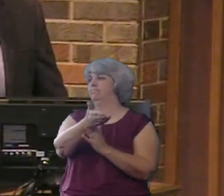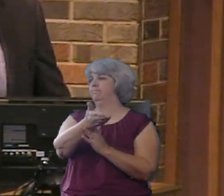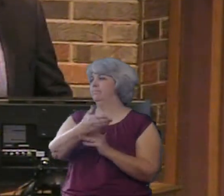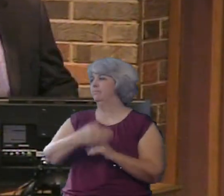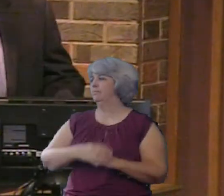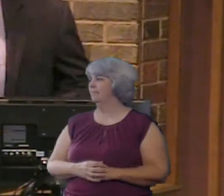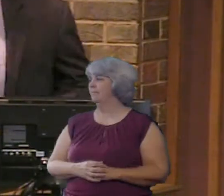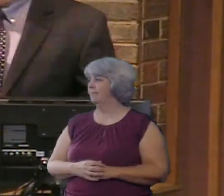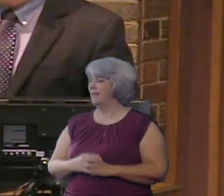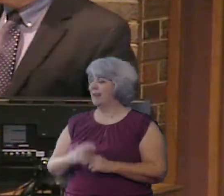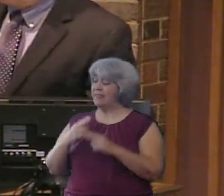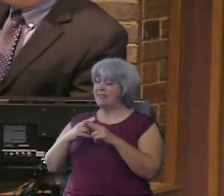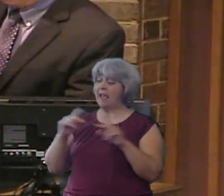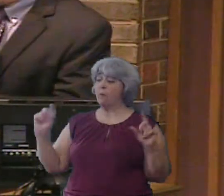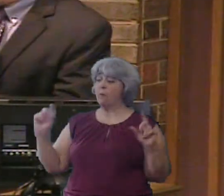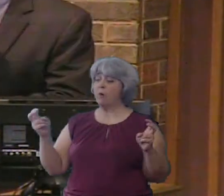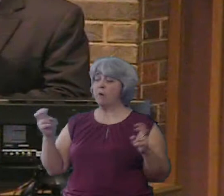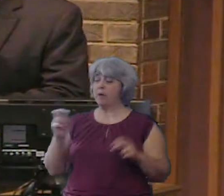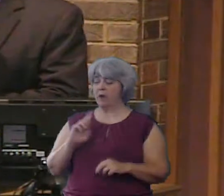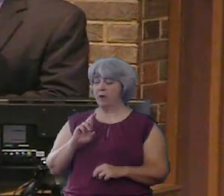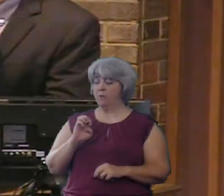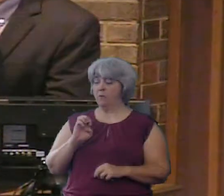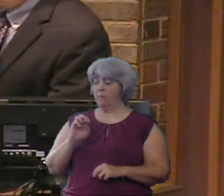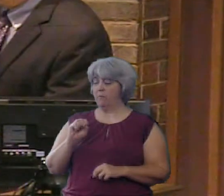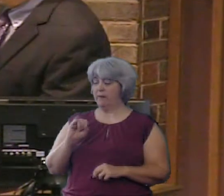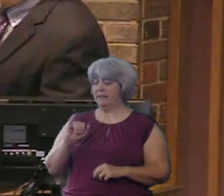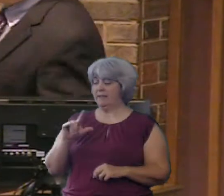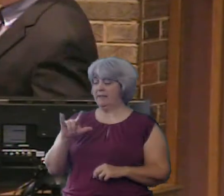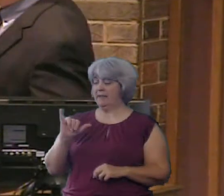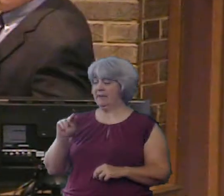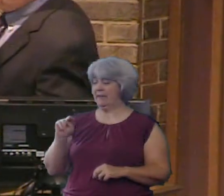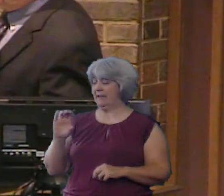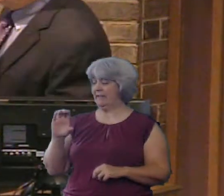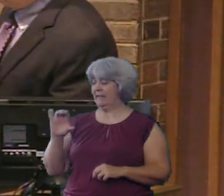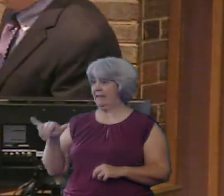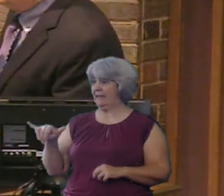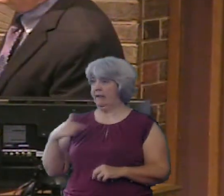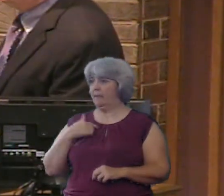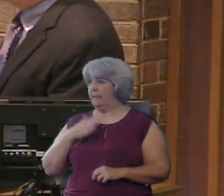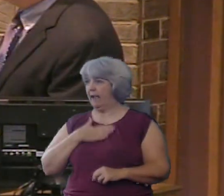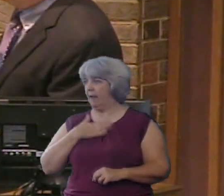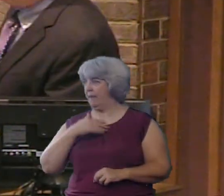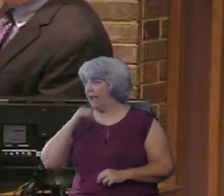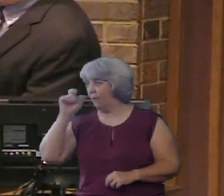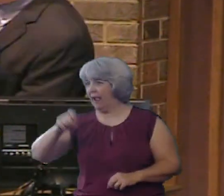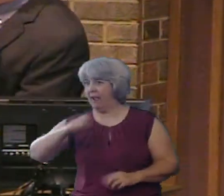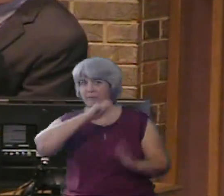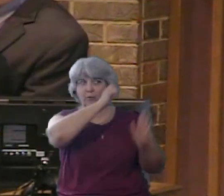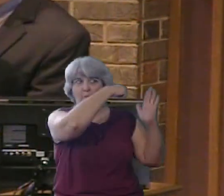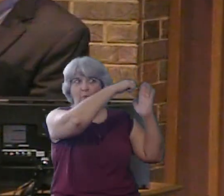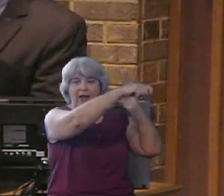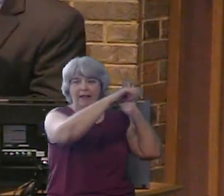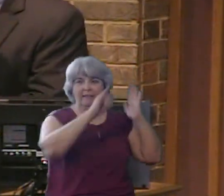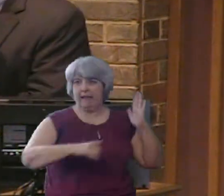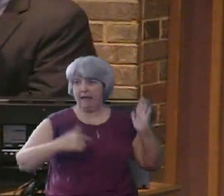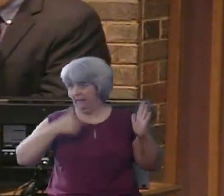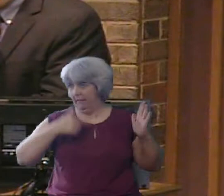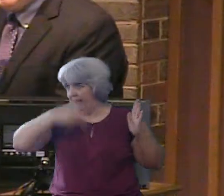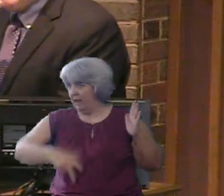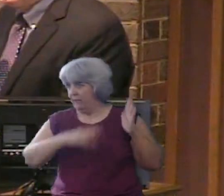Embody resiliency. I'm glad this isn't one of my Bible class notes. I'd have to write that on the board. I'd certainly misspell at least one of those